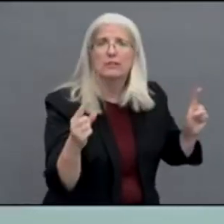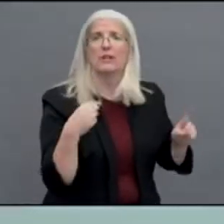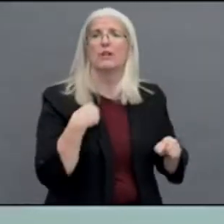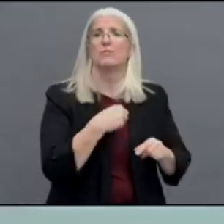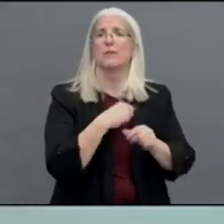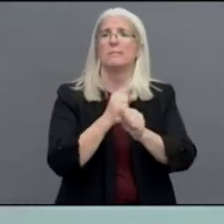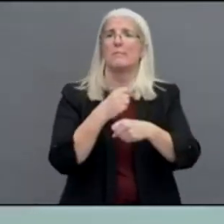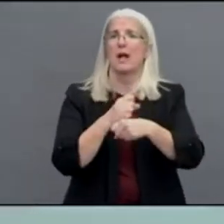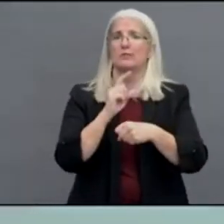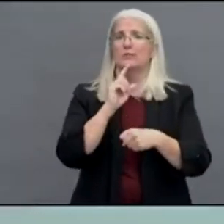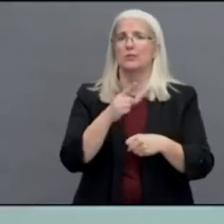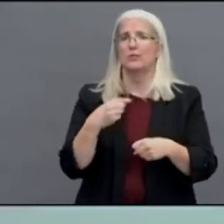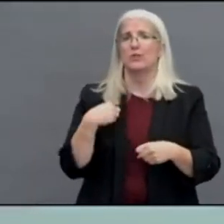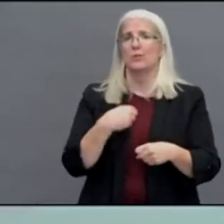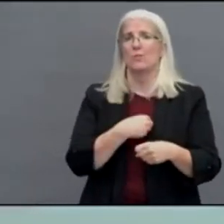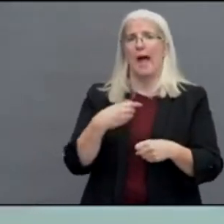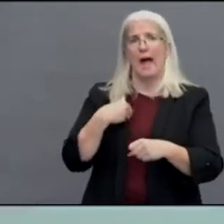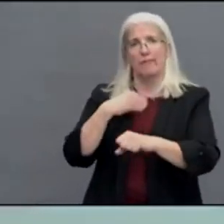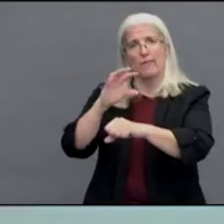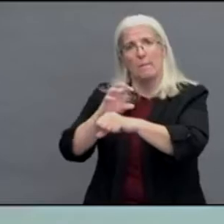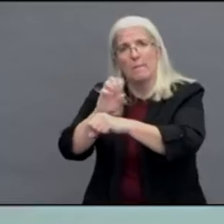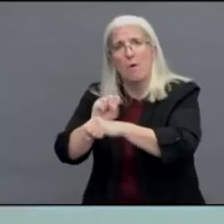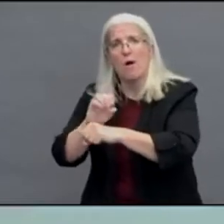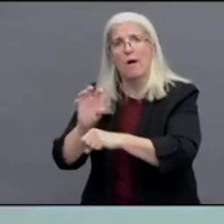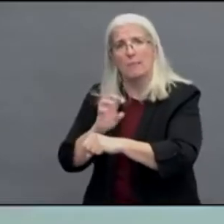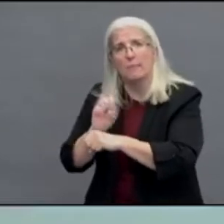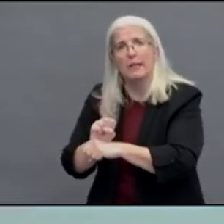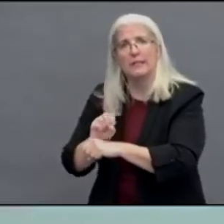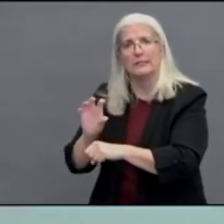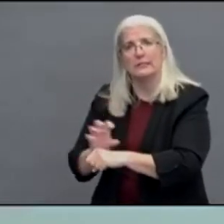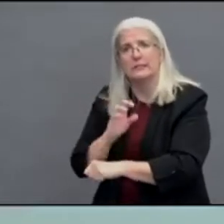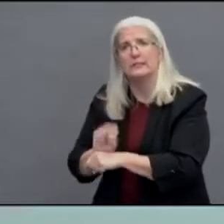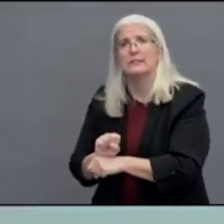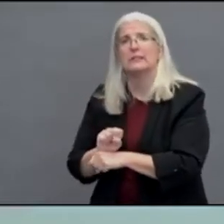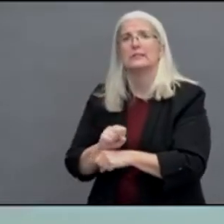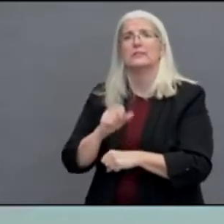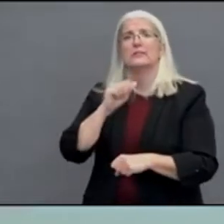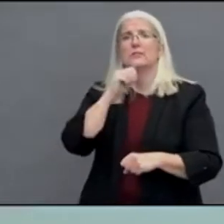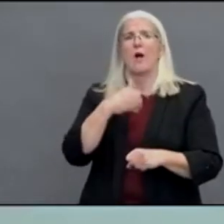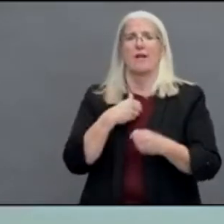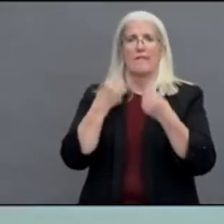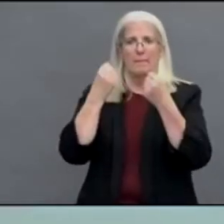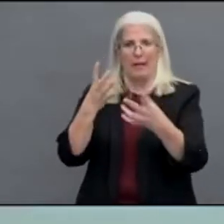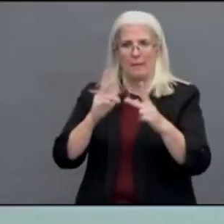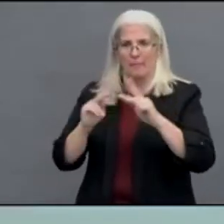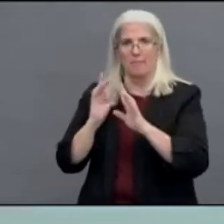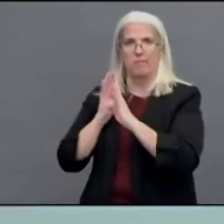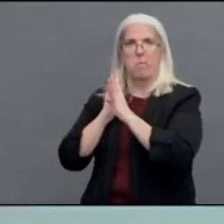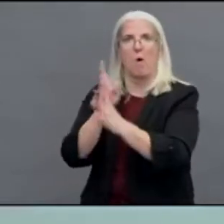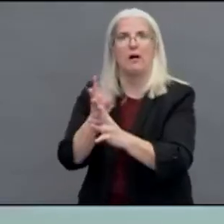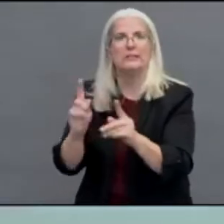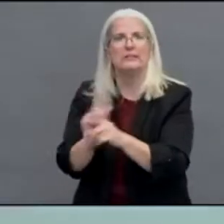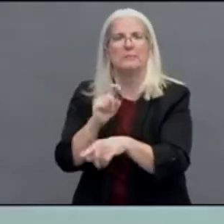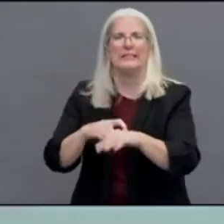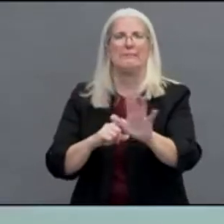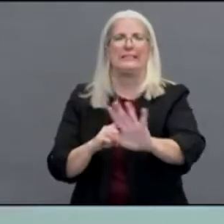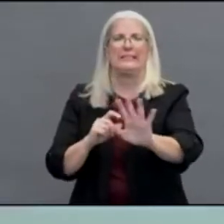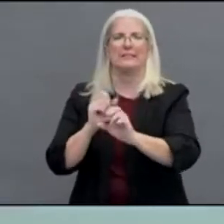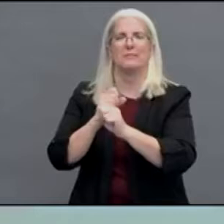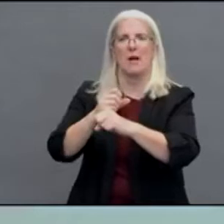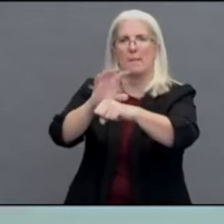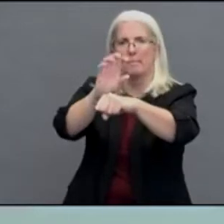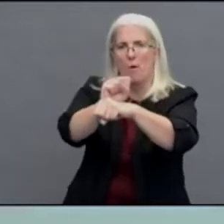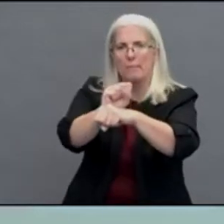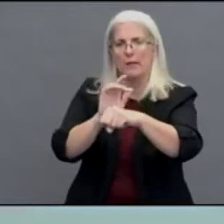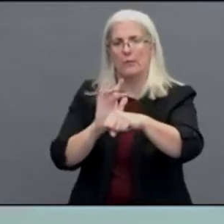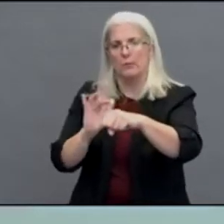have appointments so that we do not have clusters of individuals that are trying to be tested. So we do have scheduling